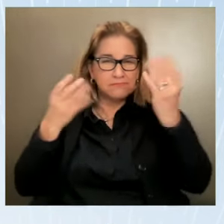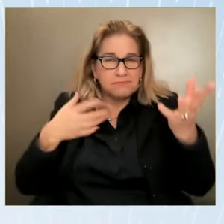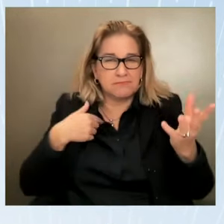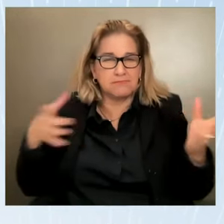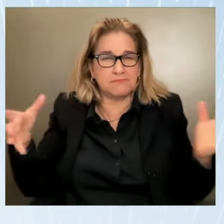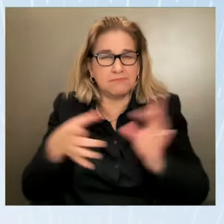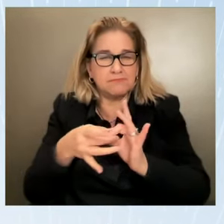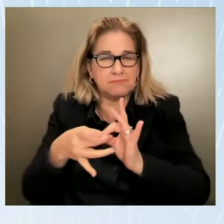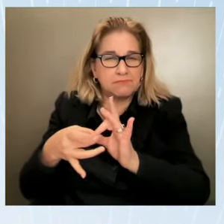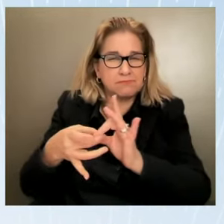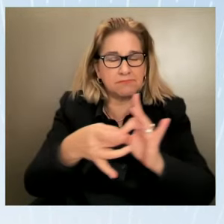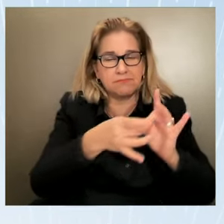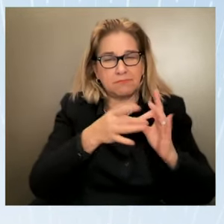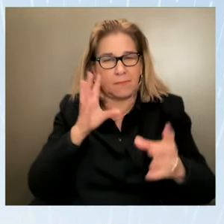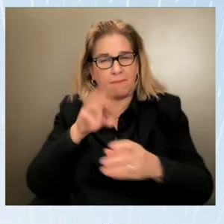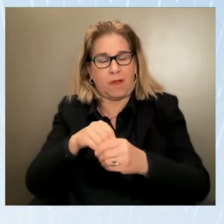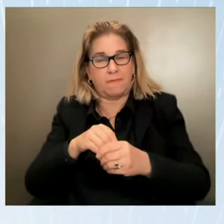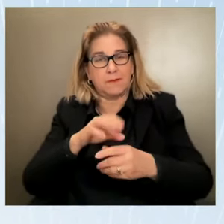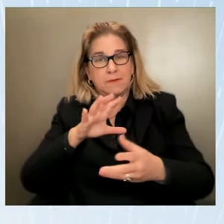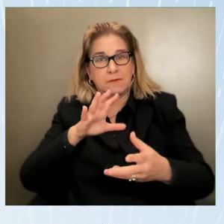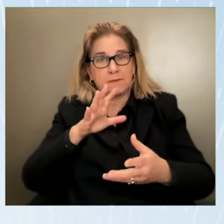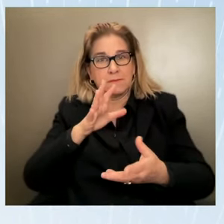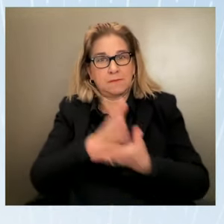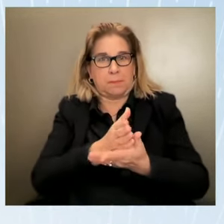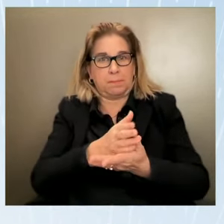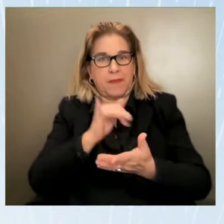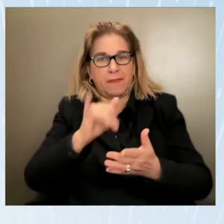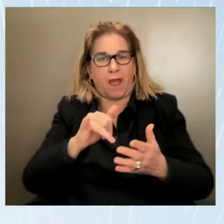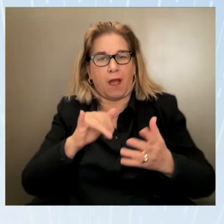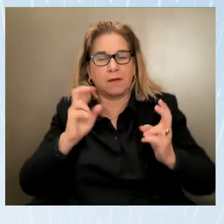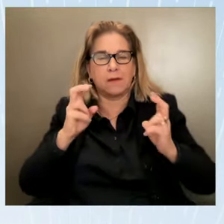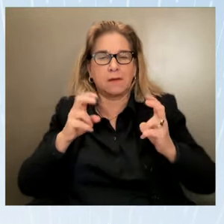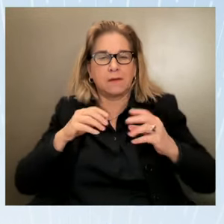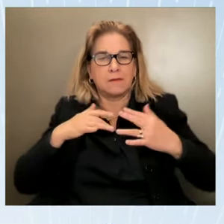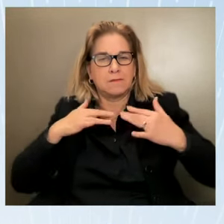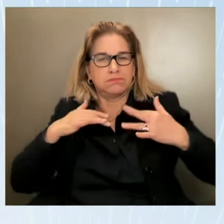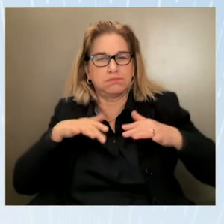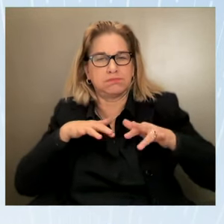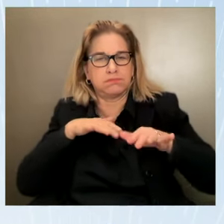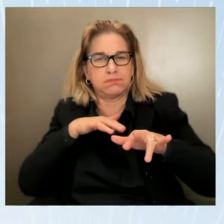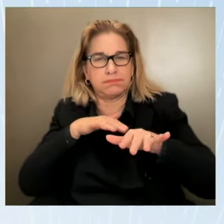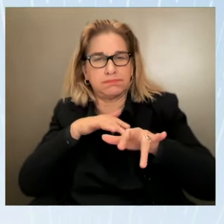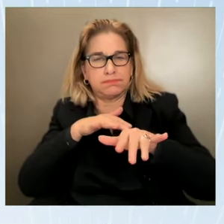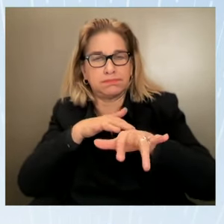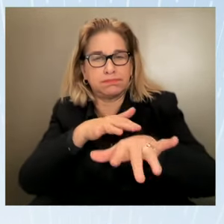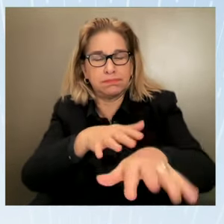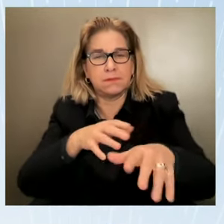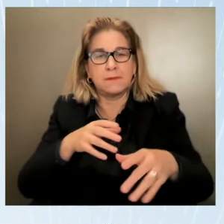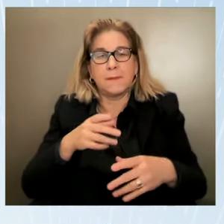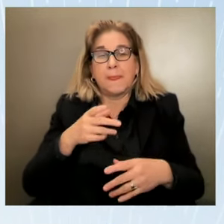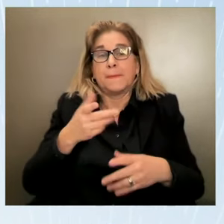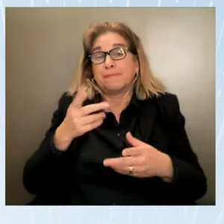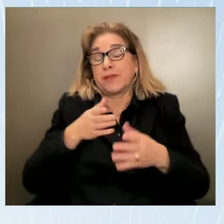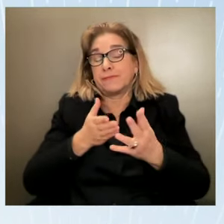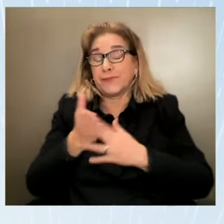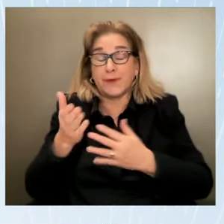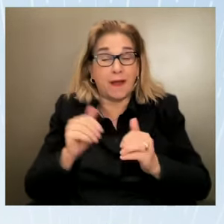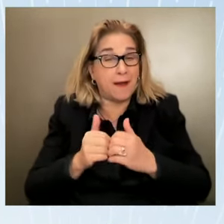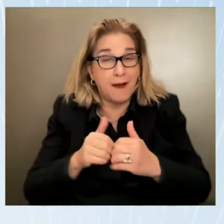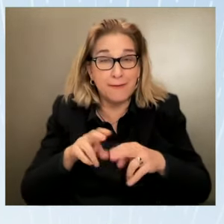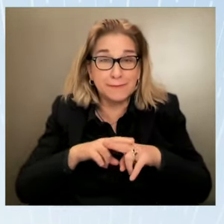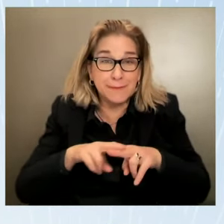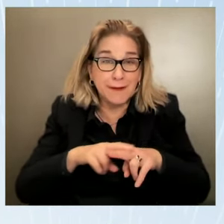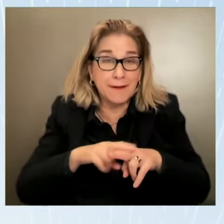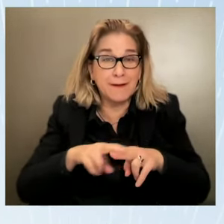our airways, and our waterways. And during that transit, there are so often opportunities to spot evidence and